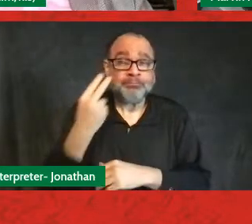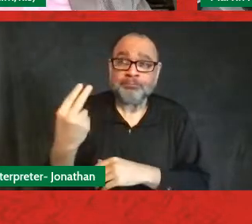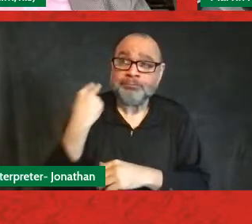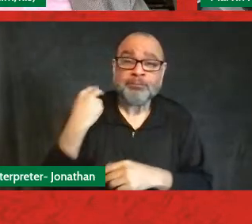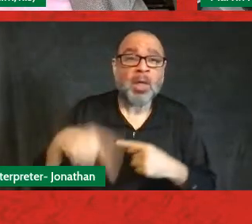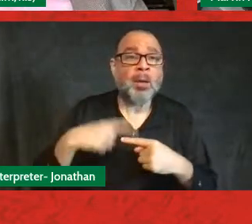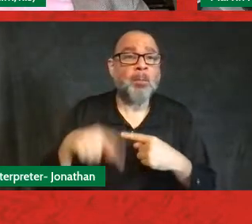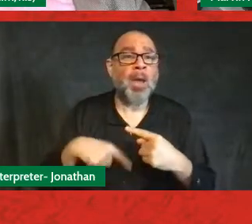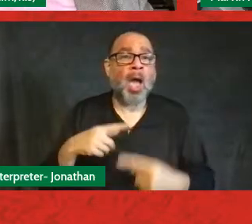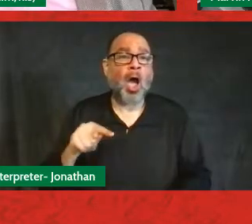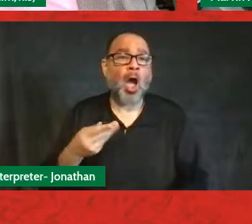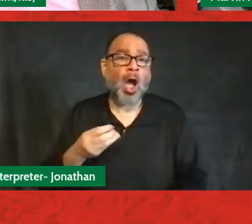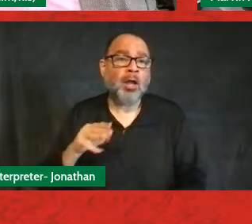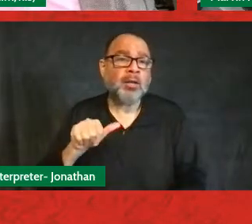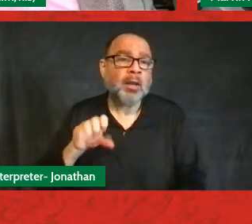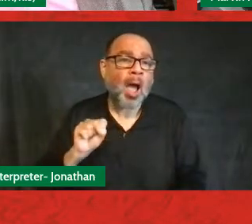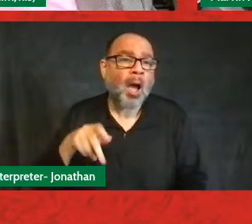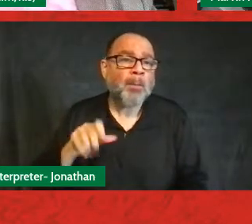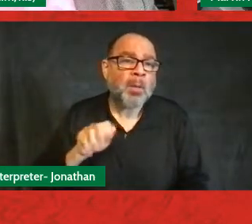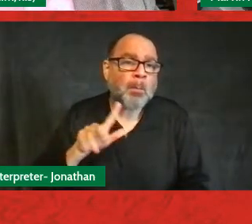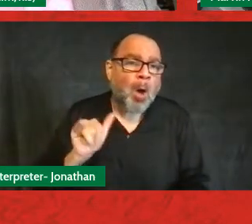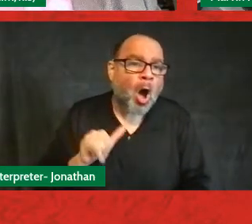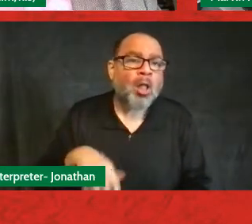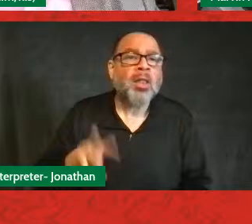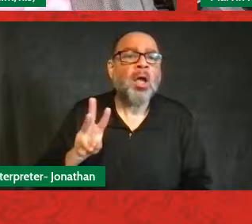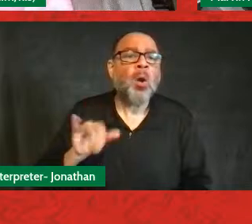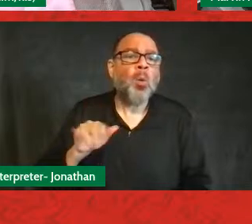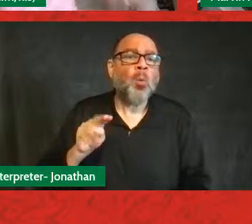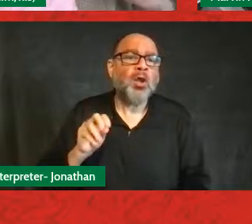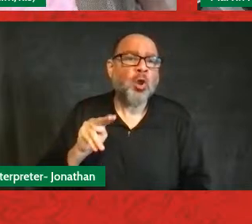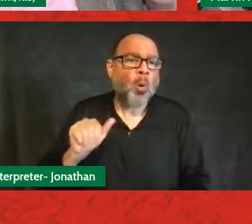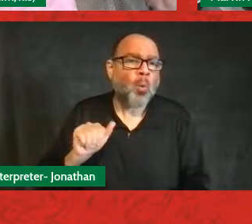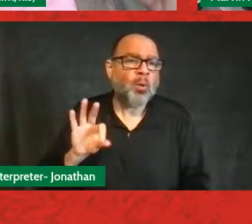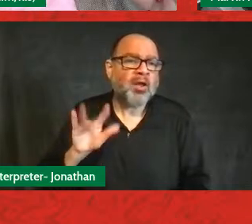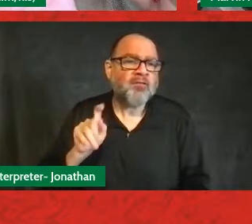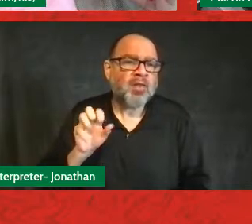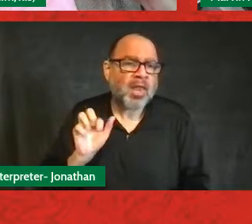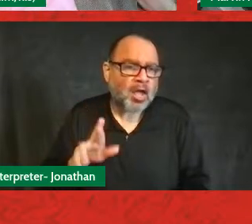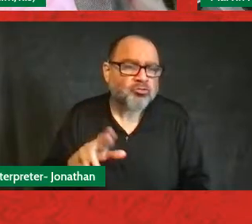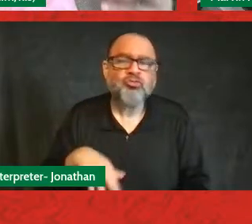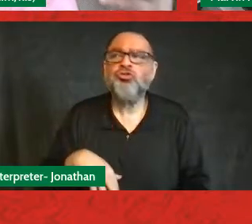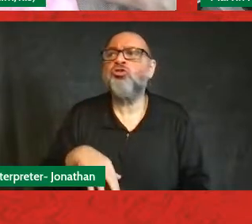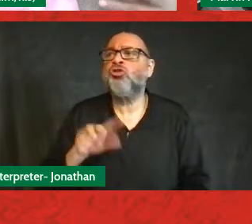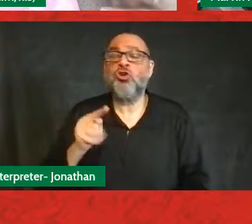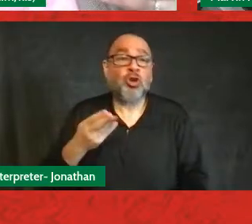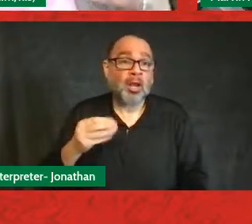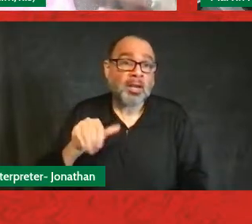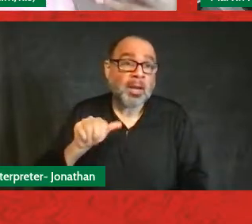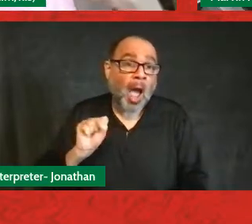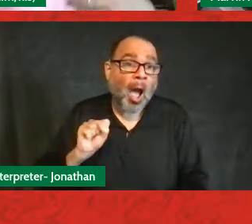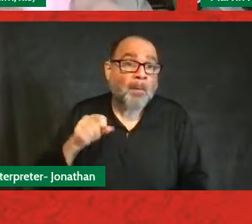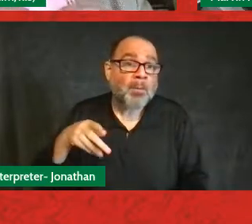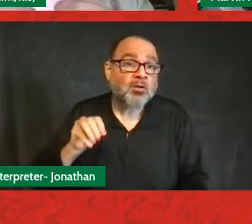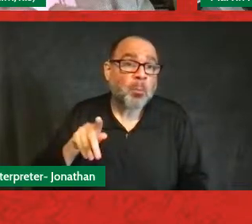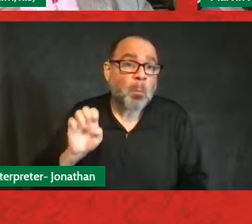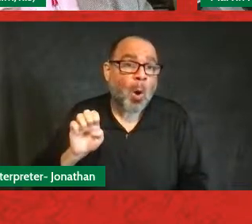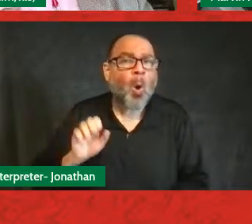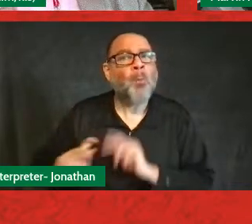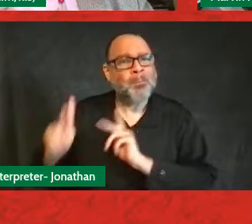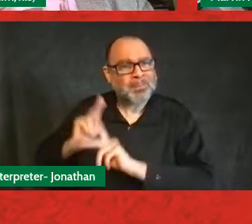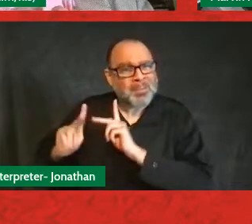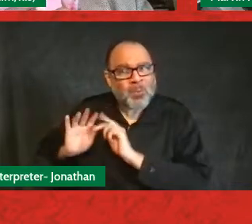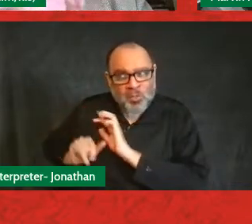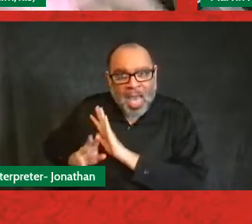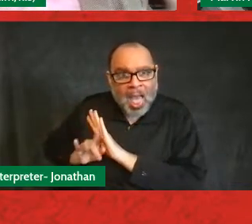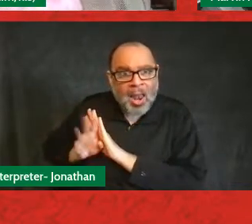Pauley and Winona Fletcher and Thomas Pogue, people who are the progenitors of the theater that we now sit and live